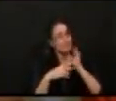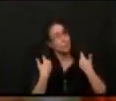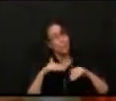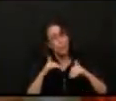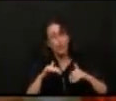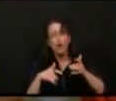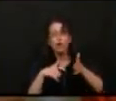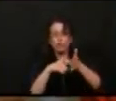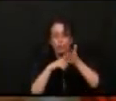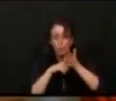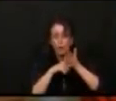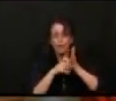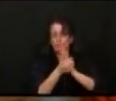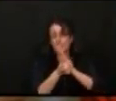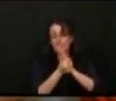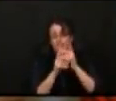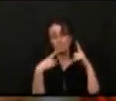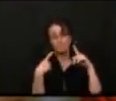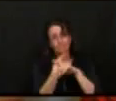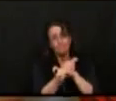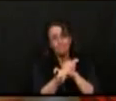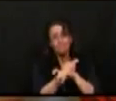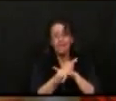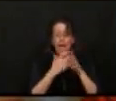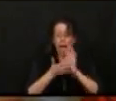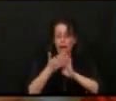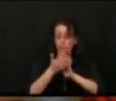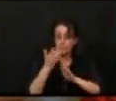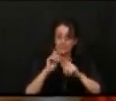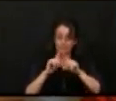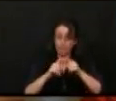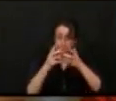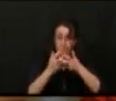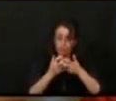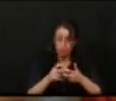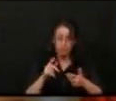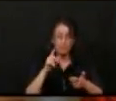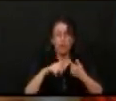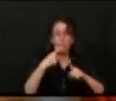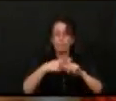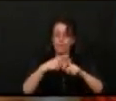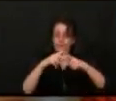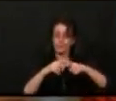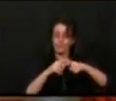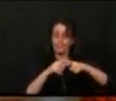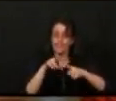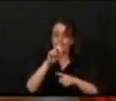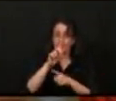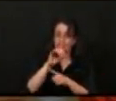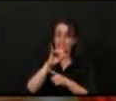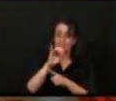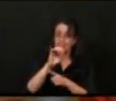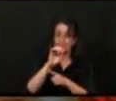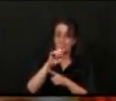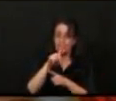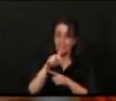equipment operation and mechanics, diesel mechanics, and also doing all the stuff on the highway side.